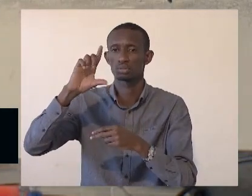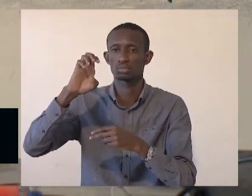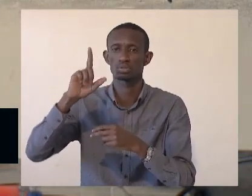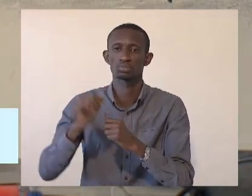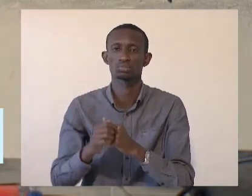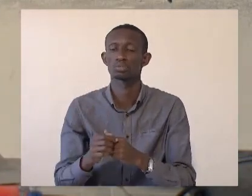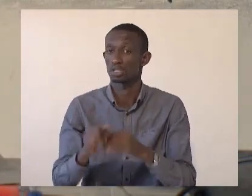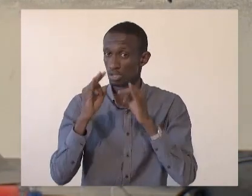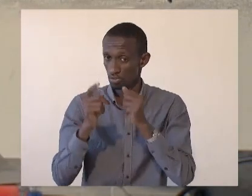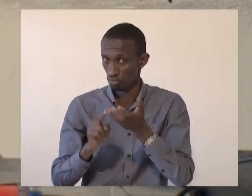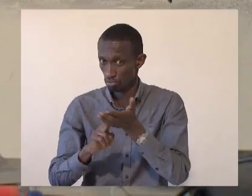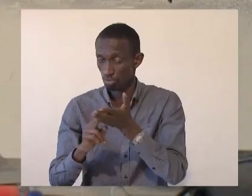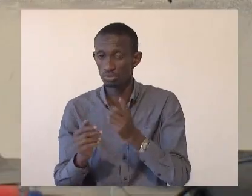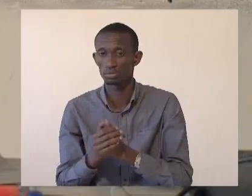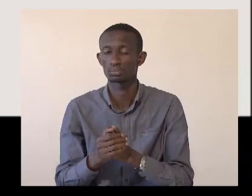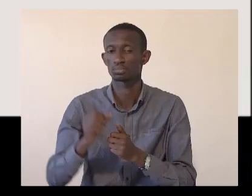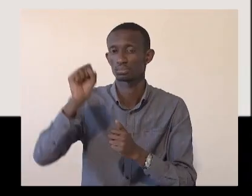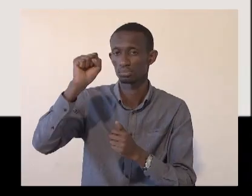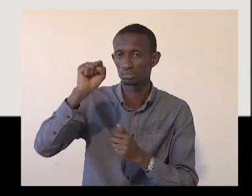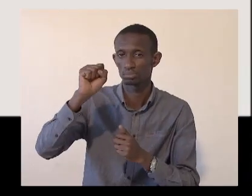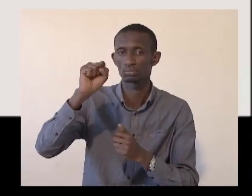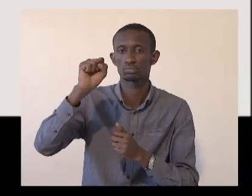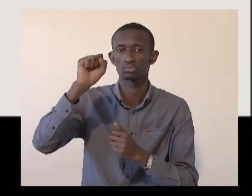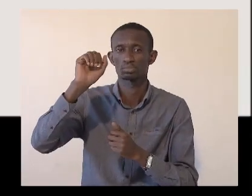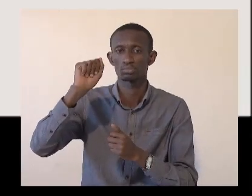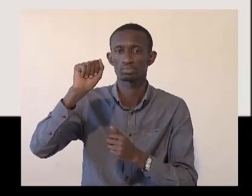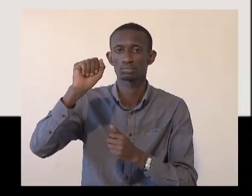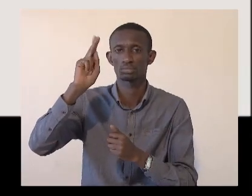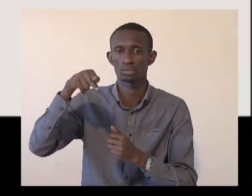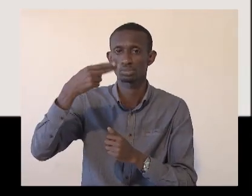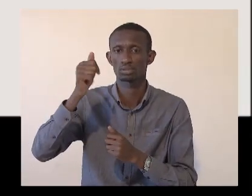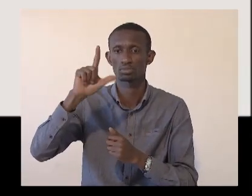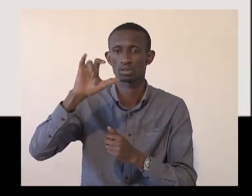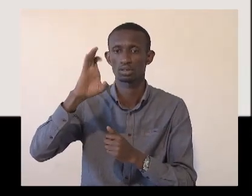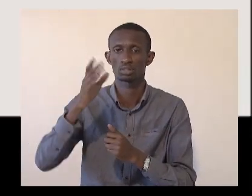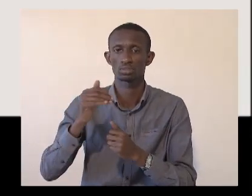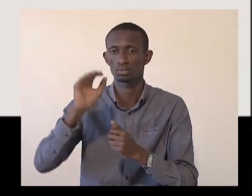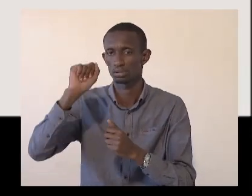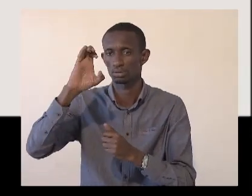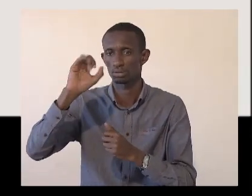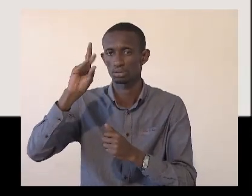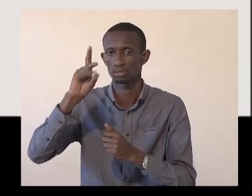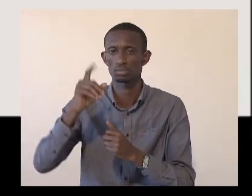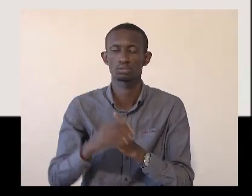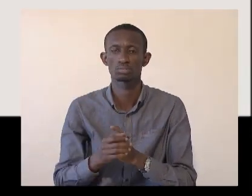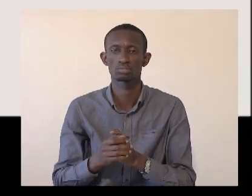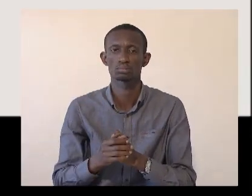acid containing a sulfate, of course, you produce salts which are called